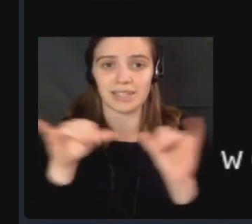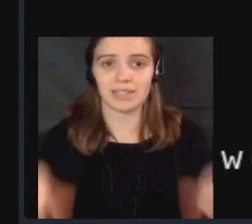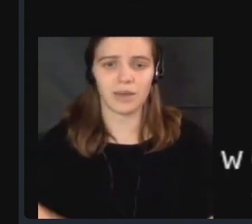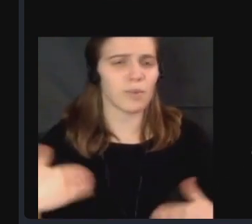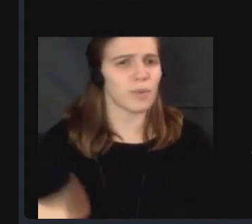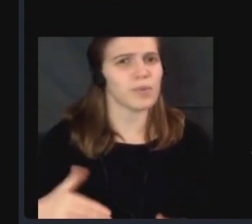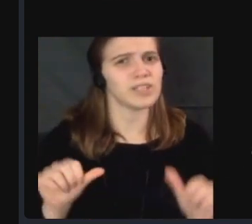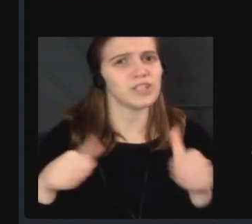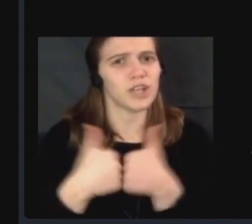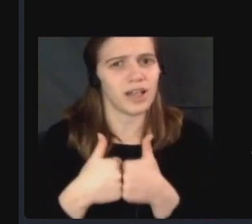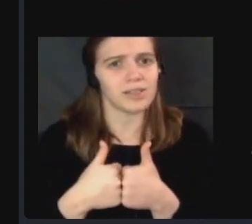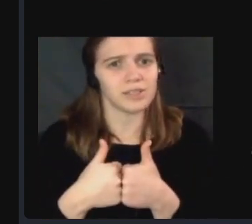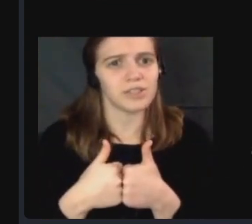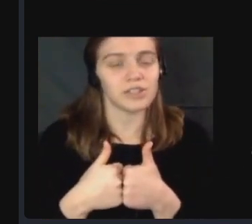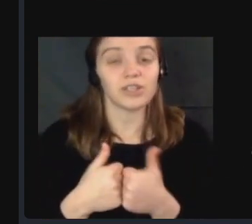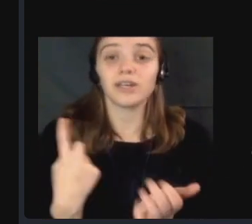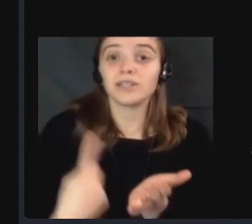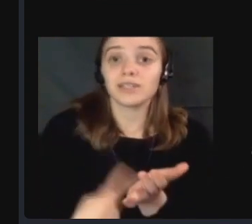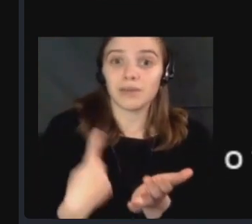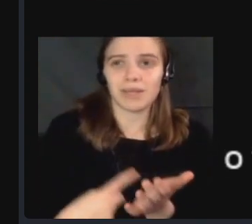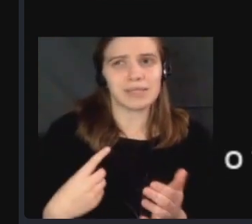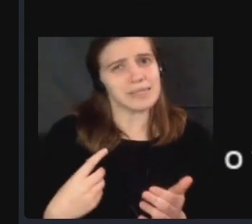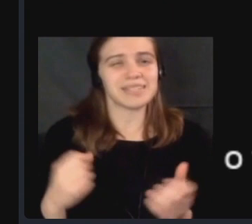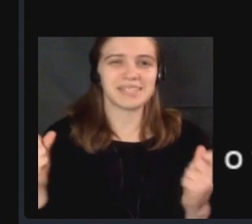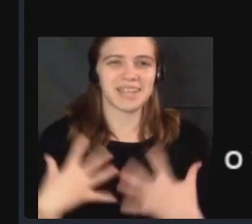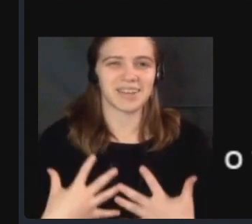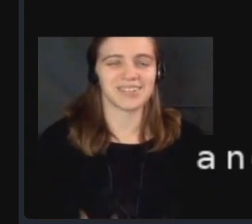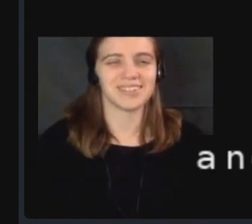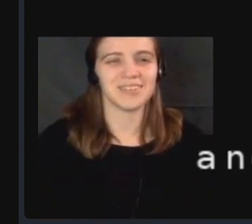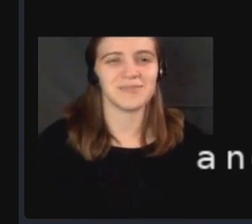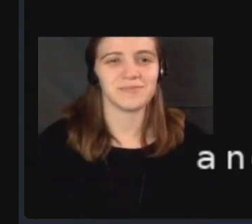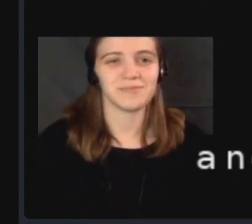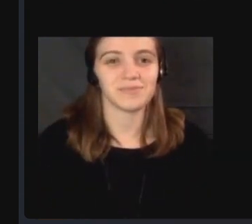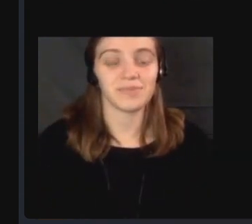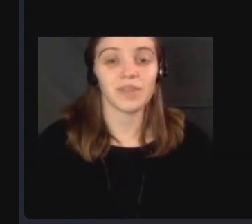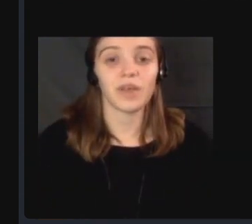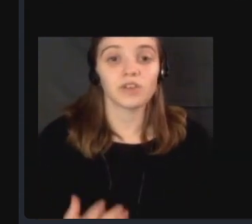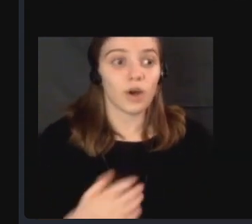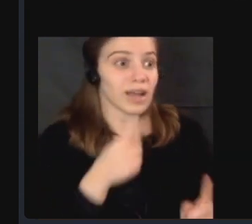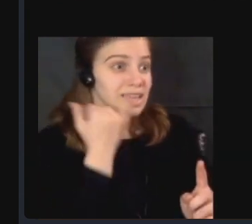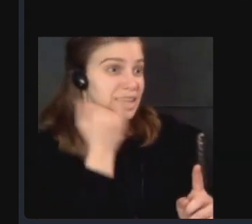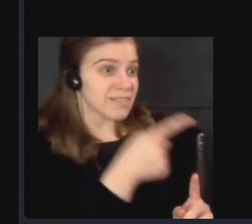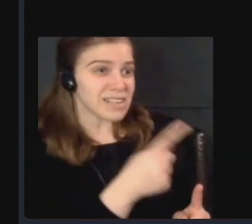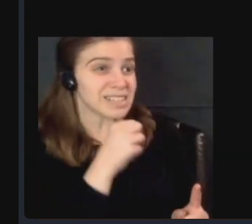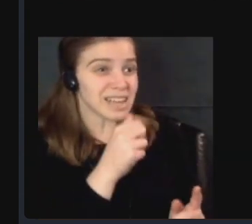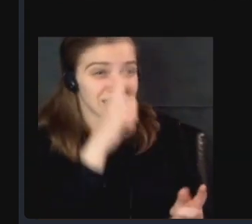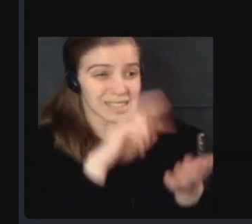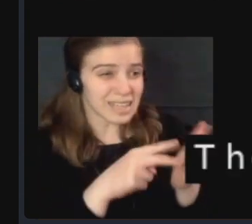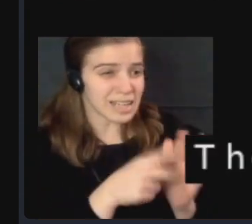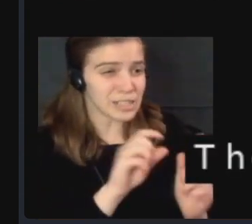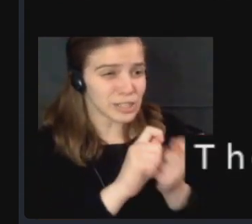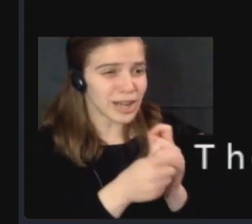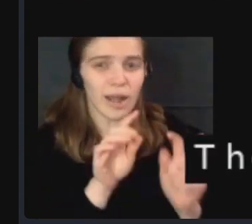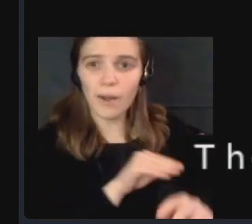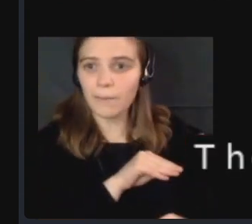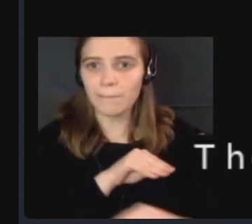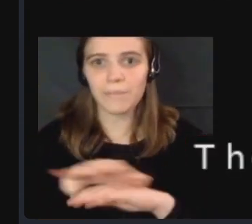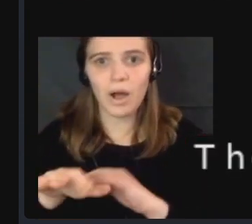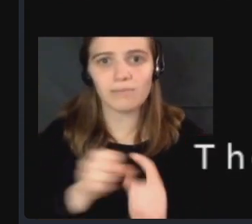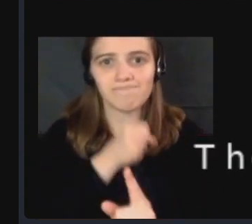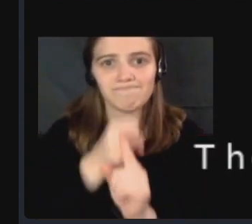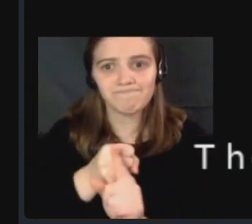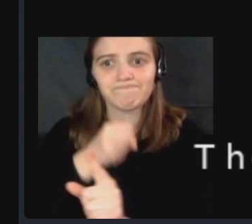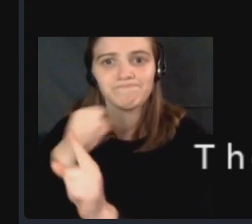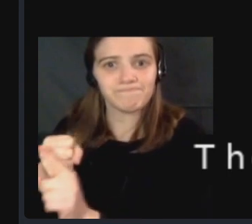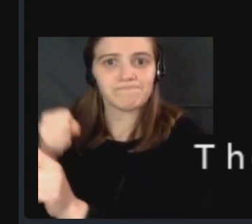and sometimes it's even a little bit scary. The impact of unintended changes can have a rippling effect across several streams